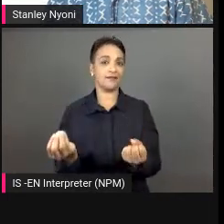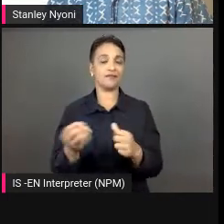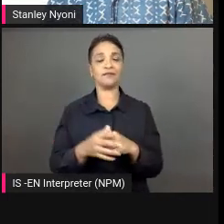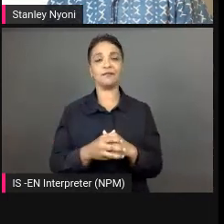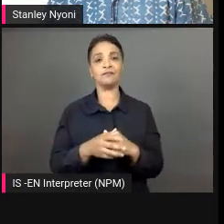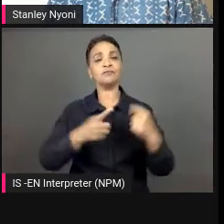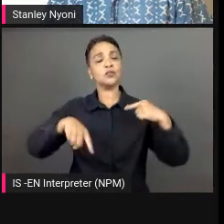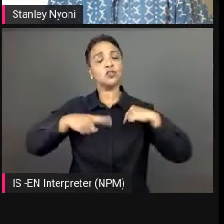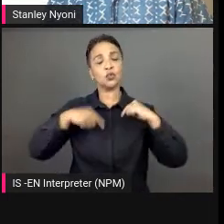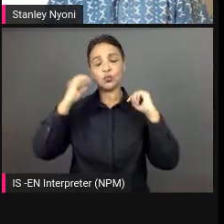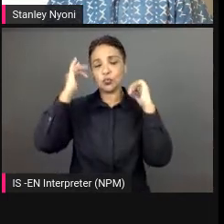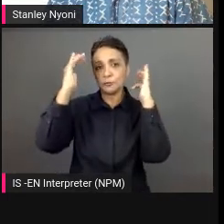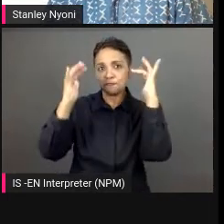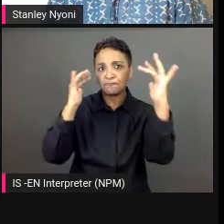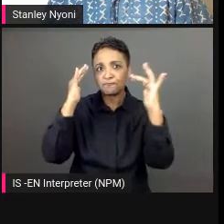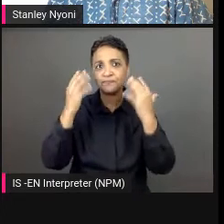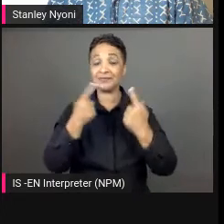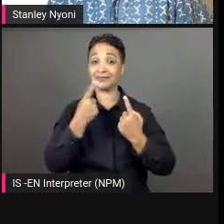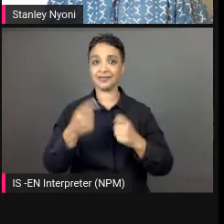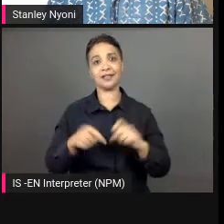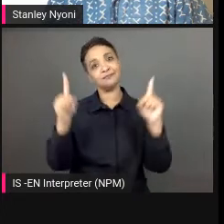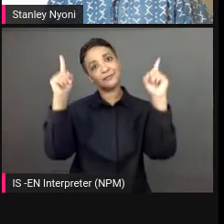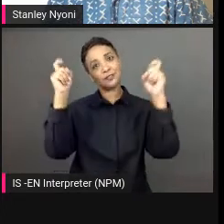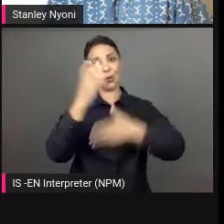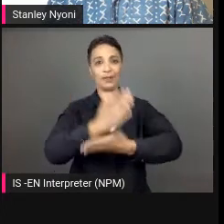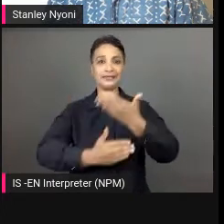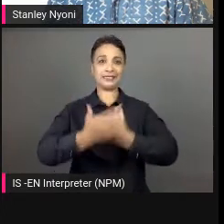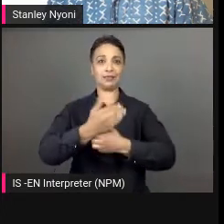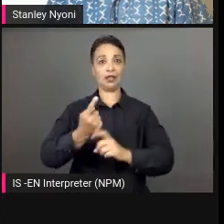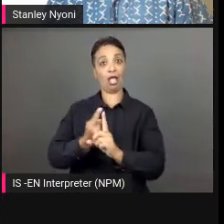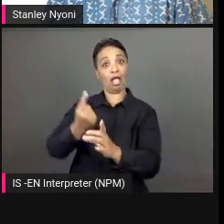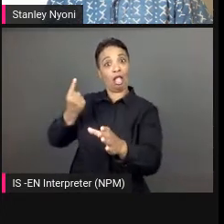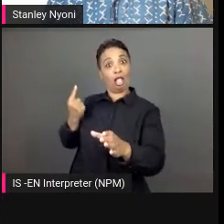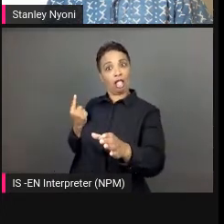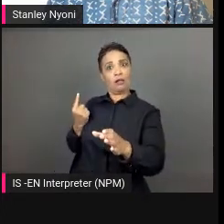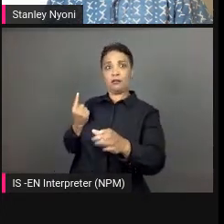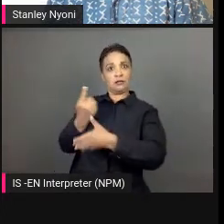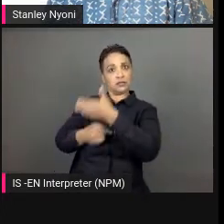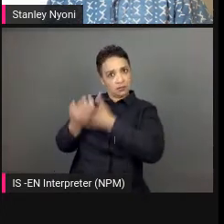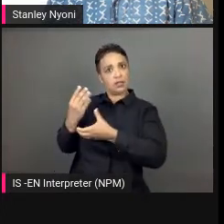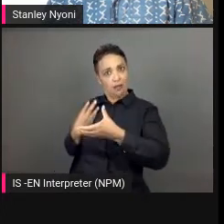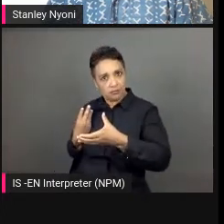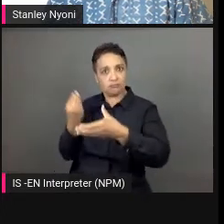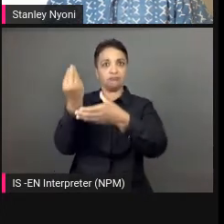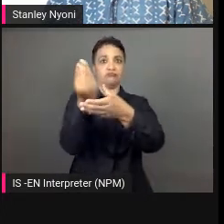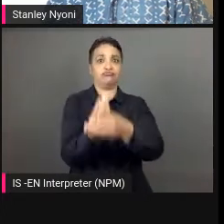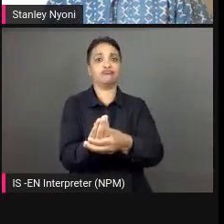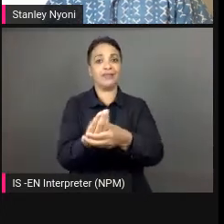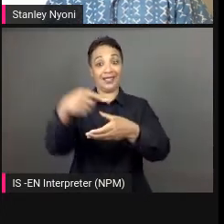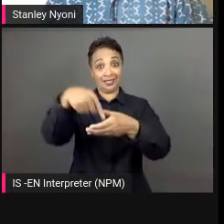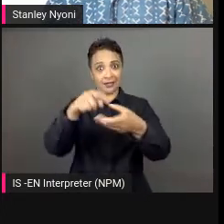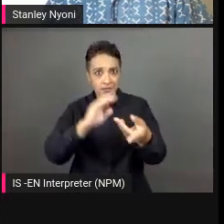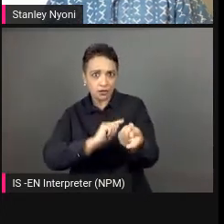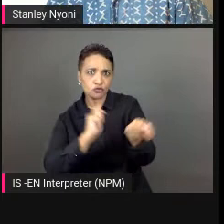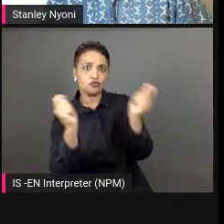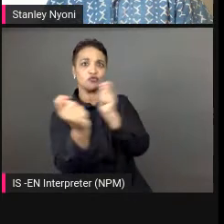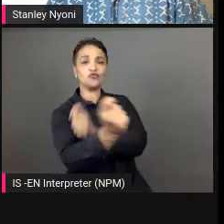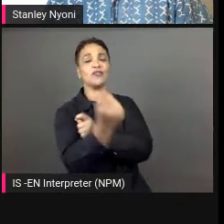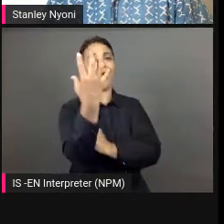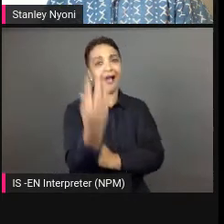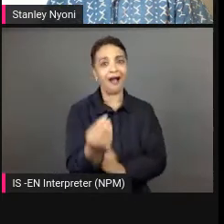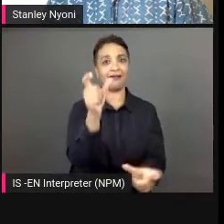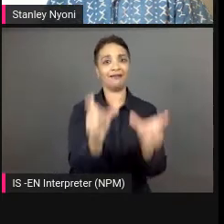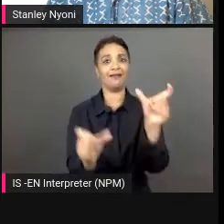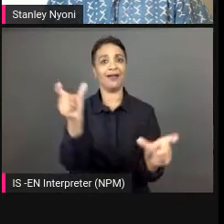on how the nothing about us without us approach has led to real change in the lives of people living